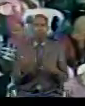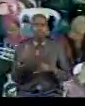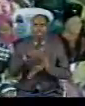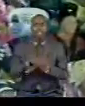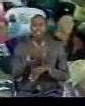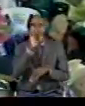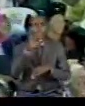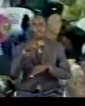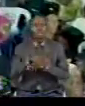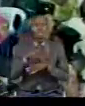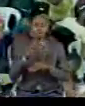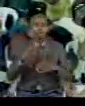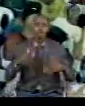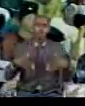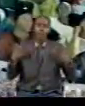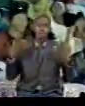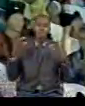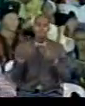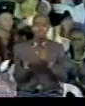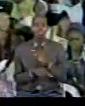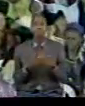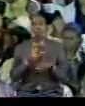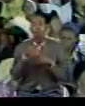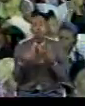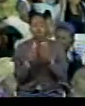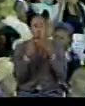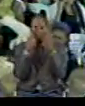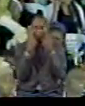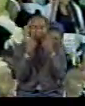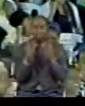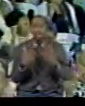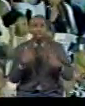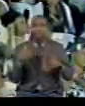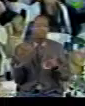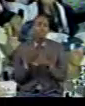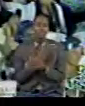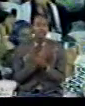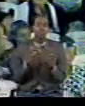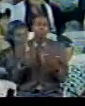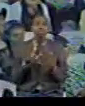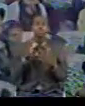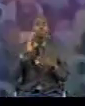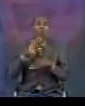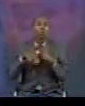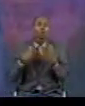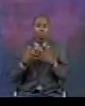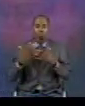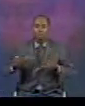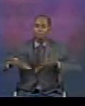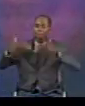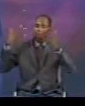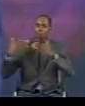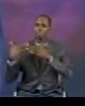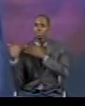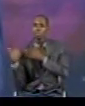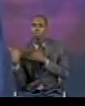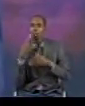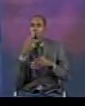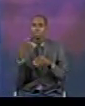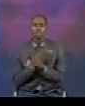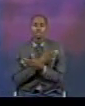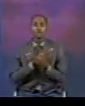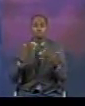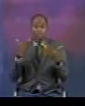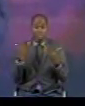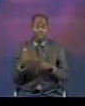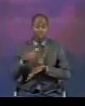happiness. Tonight, those tears are wiped away. Tonight, those burdens are taken away. Tonight, power coming